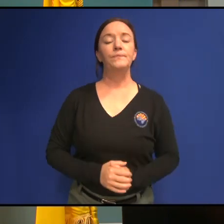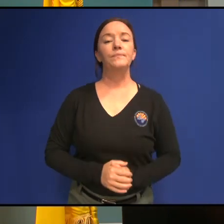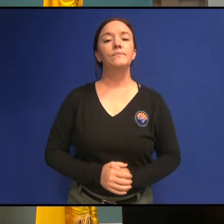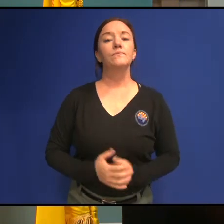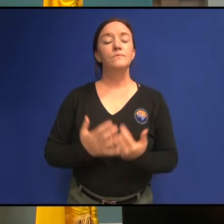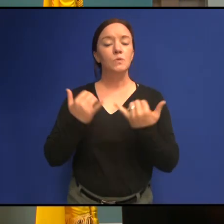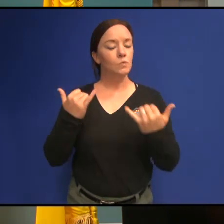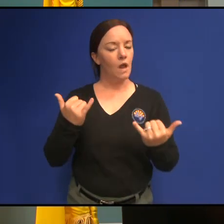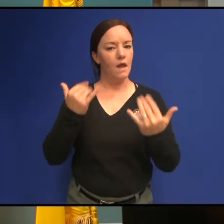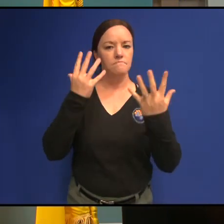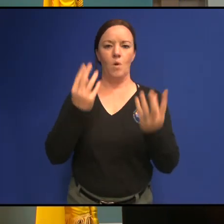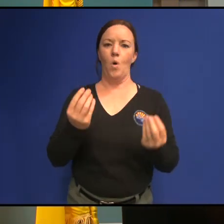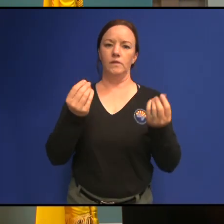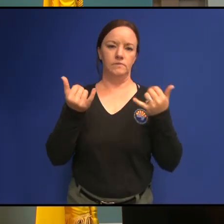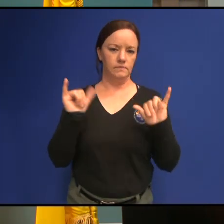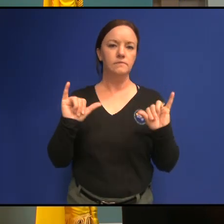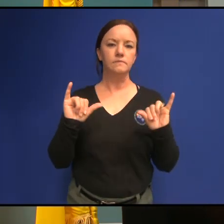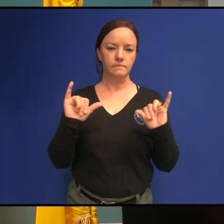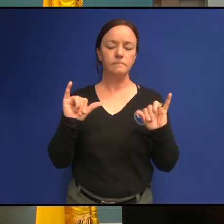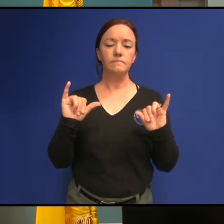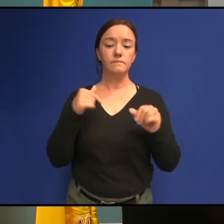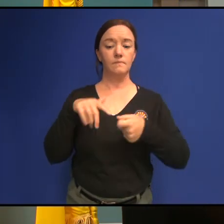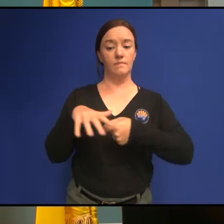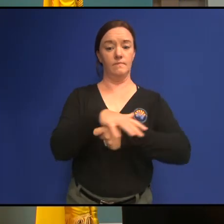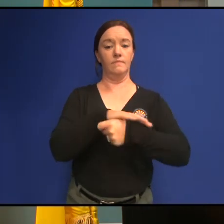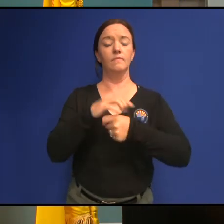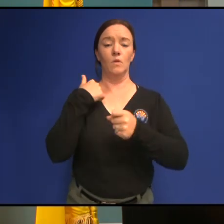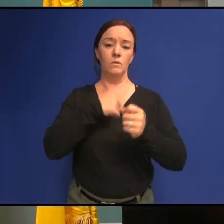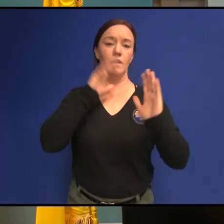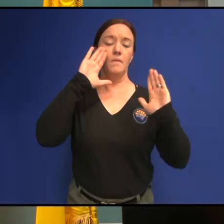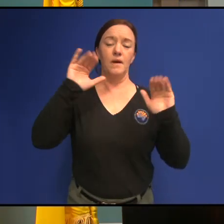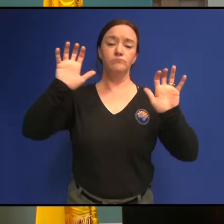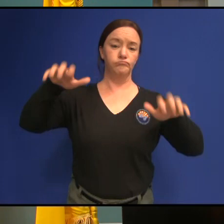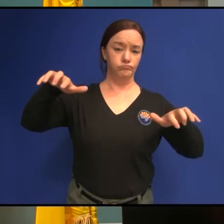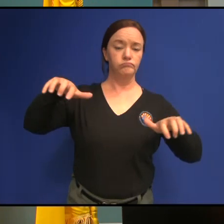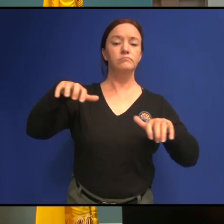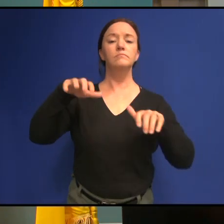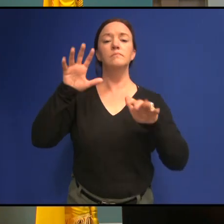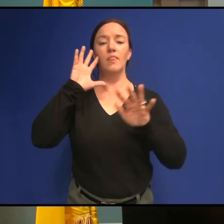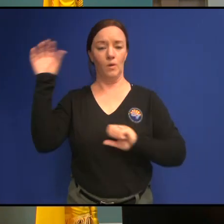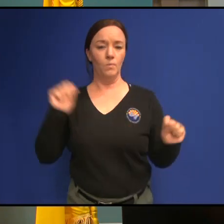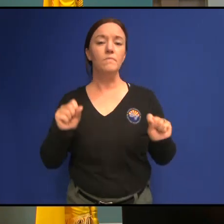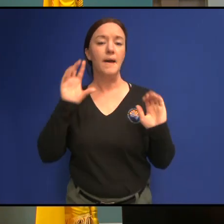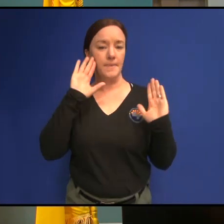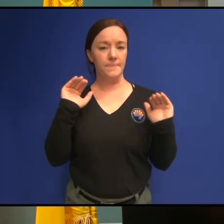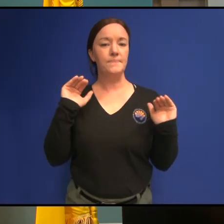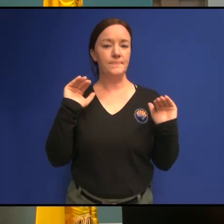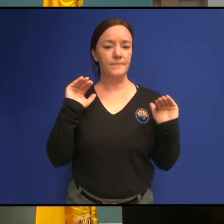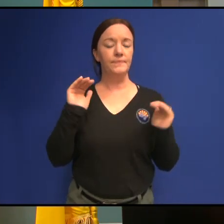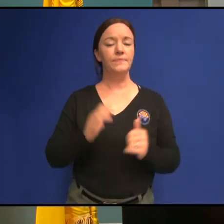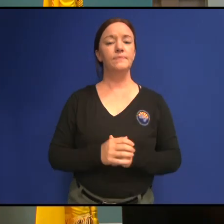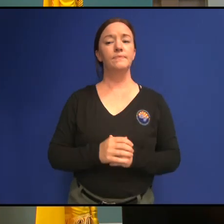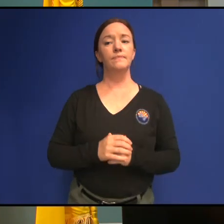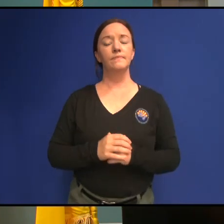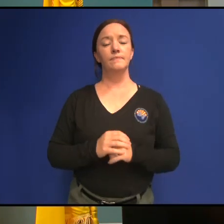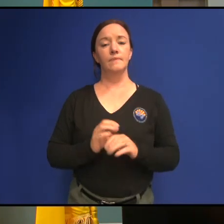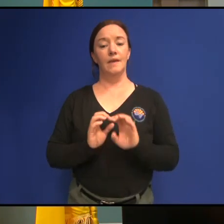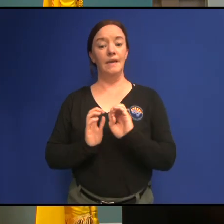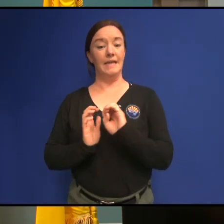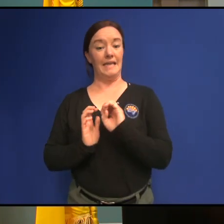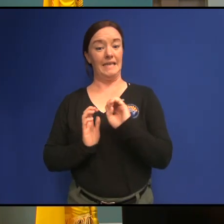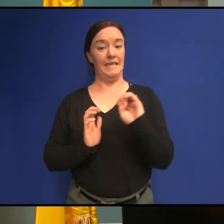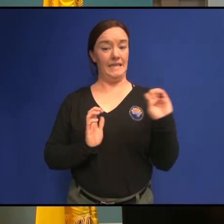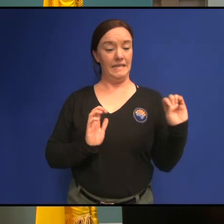place. We're in this region where we're expecting showers and thunderstorms. And as you move to the east, there's more dynamics,